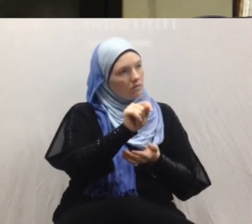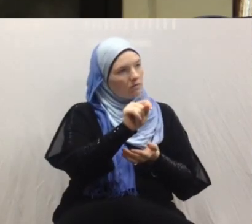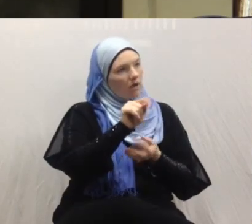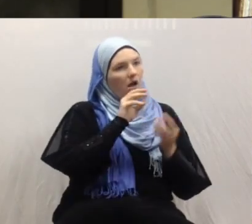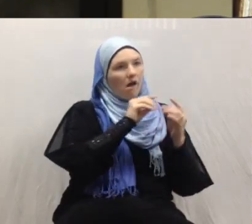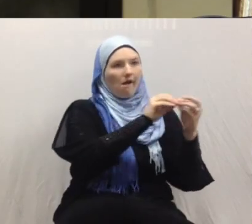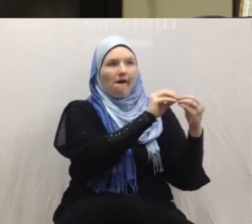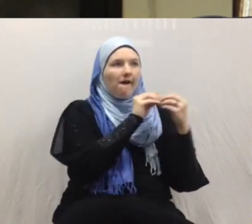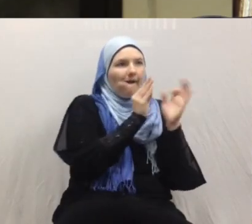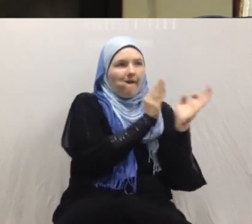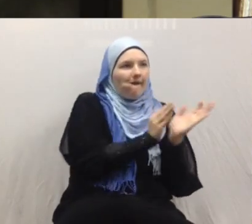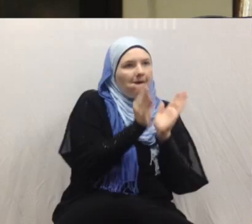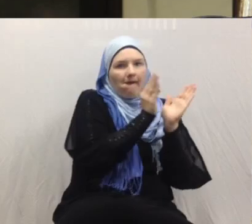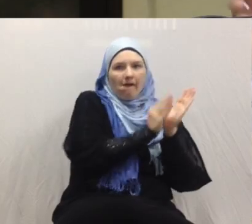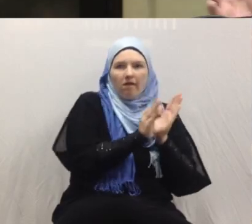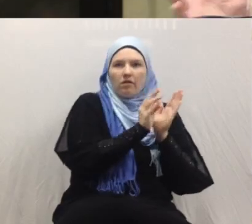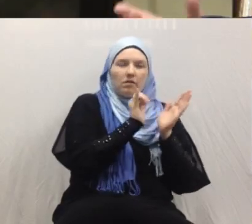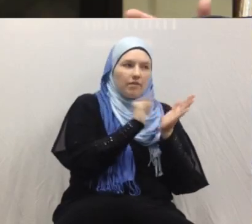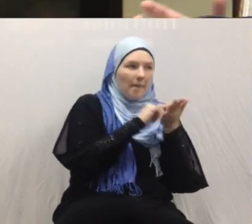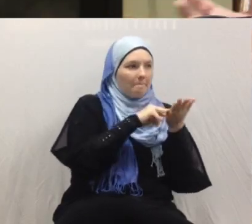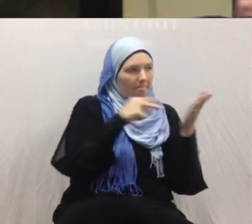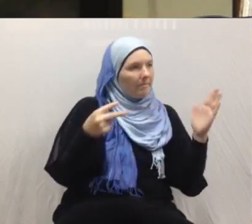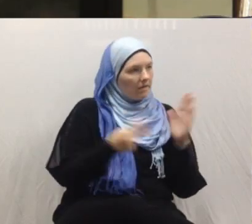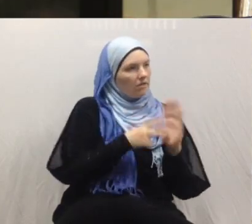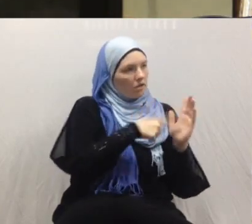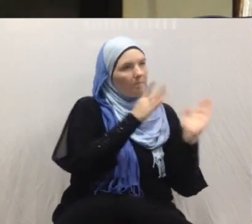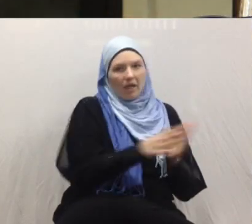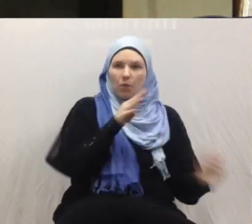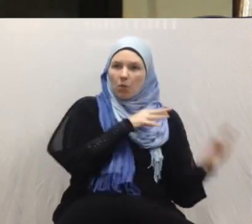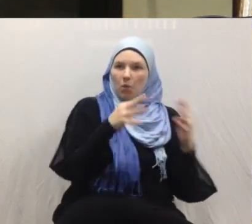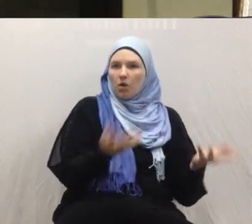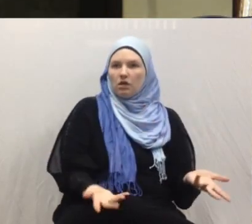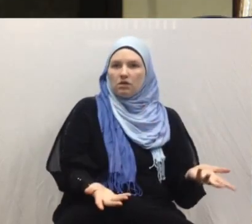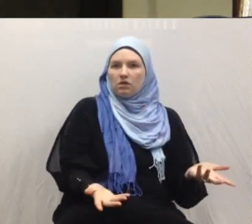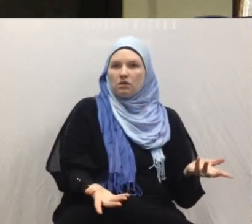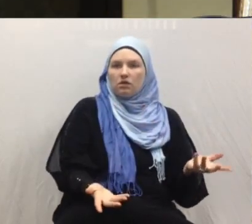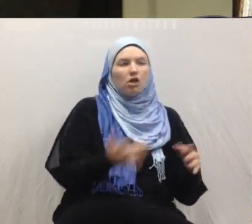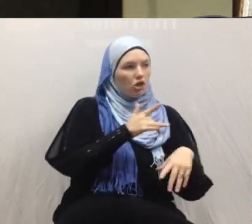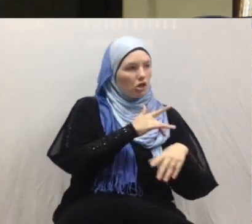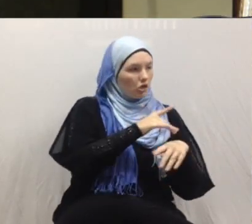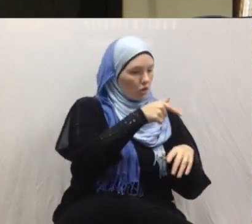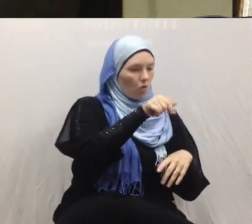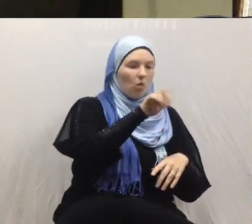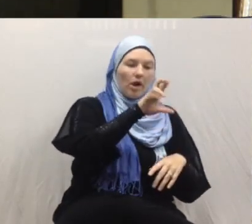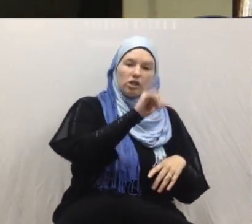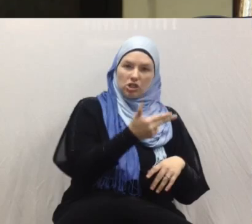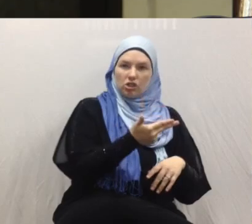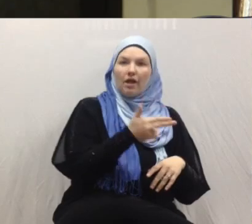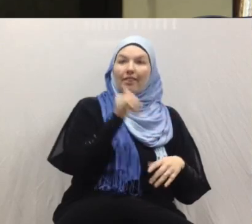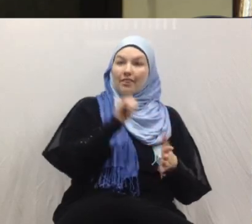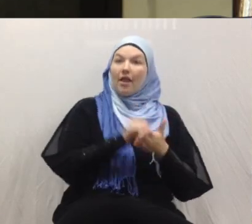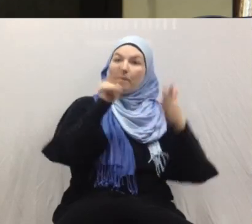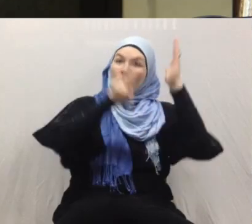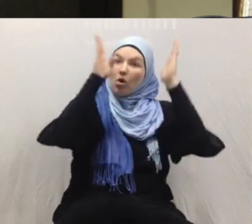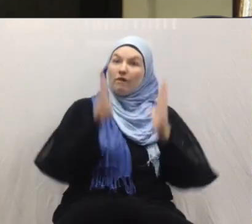conspiracy. This is a declaration of war by Quraysh against the early Muslim community in Mecca, before even